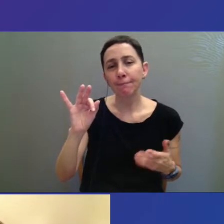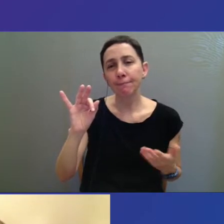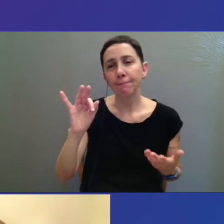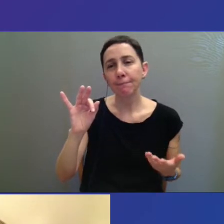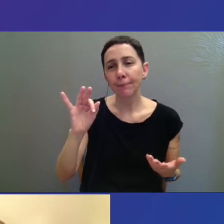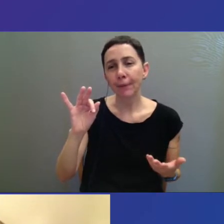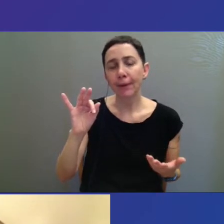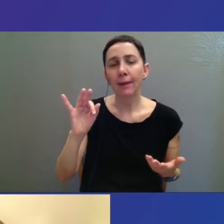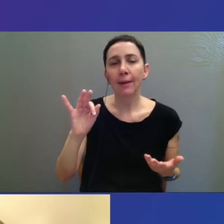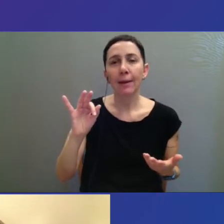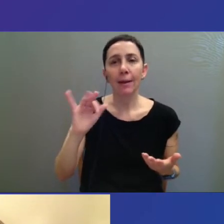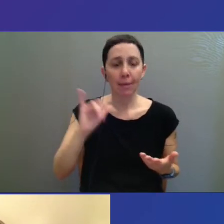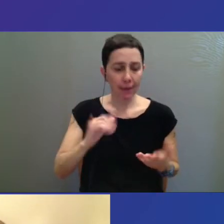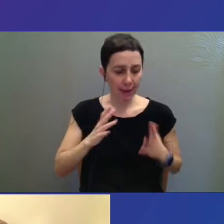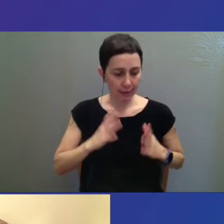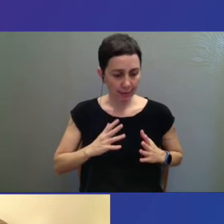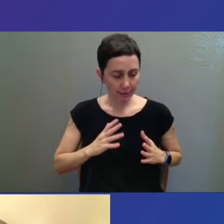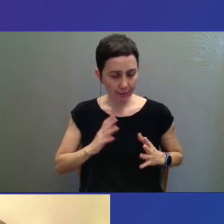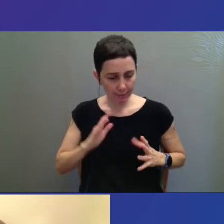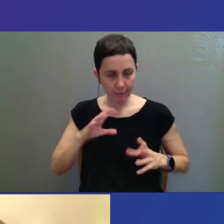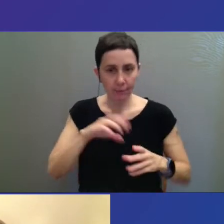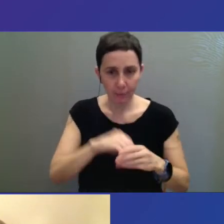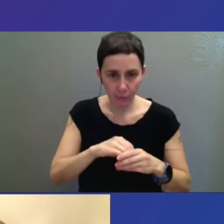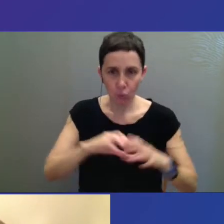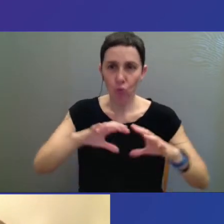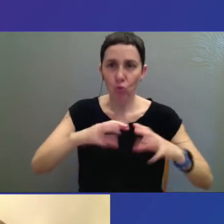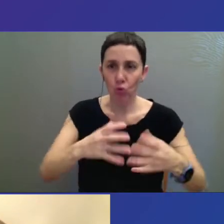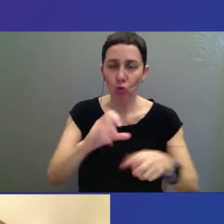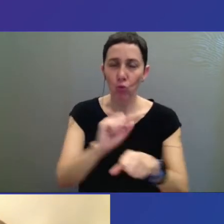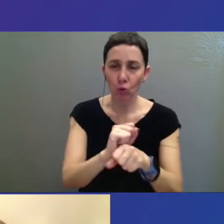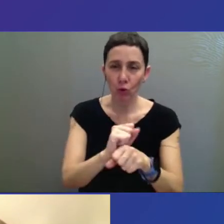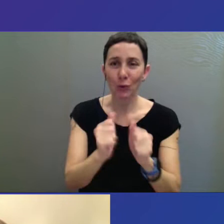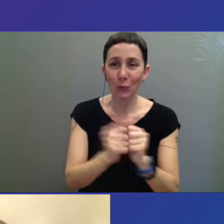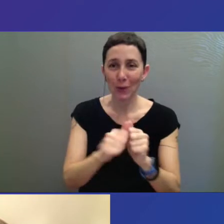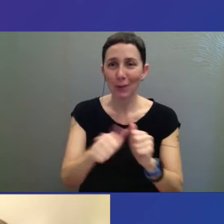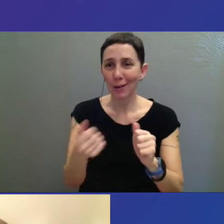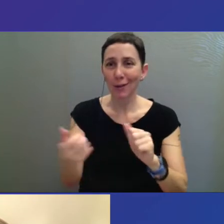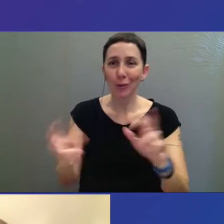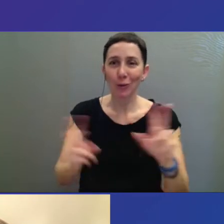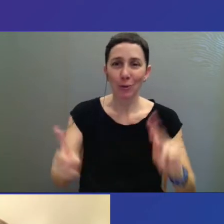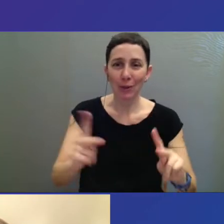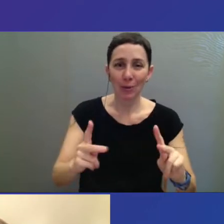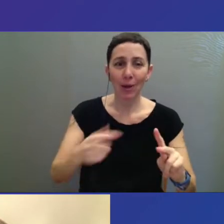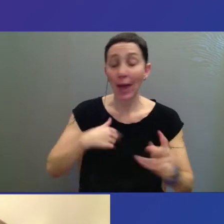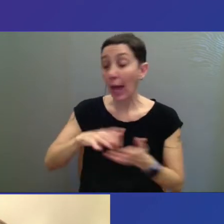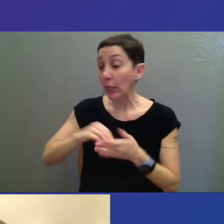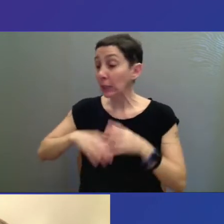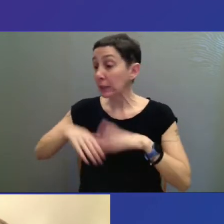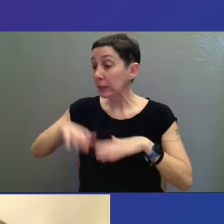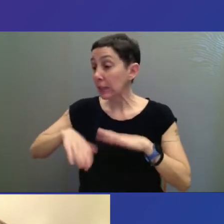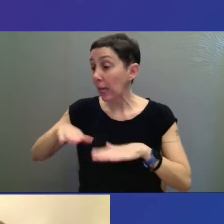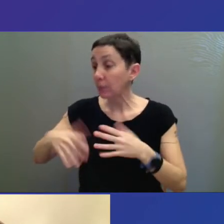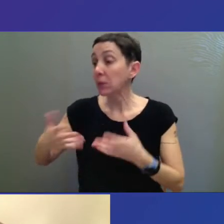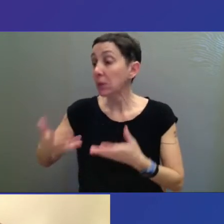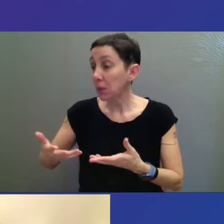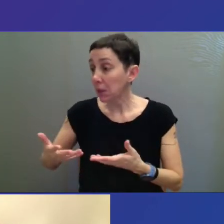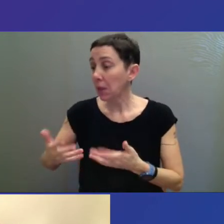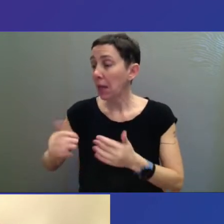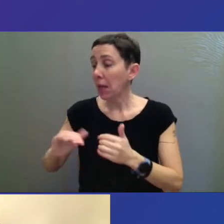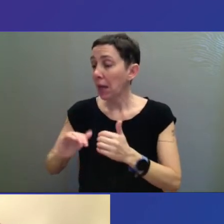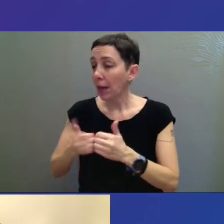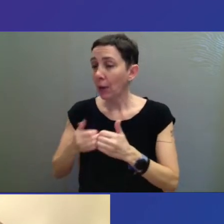group work, you know, in community with other people, like these steps that we learned just previously. How